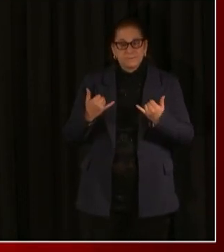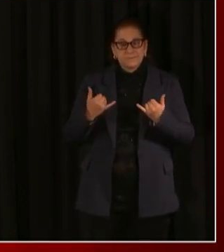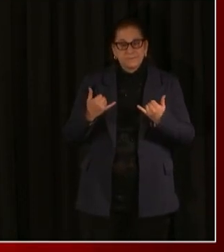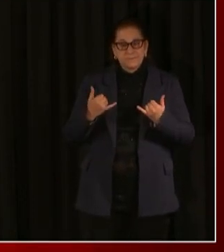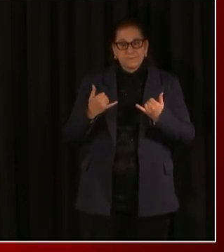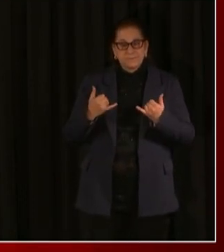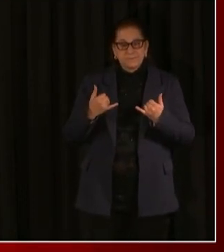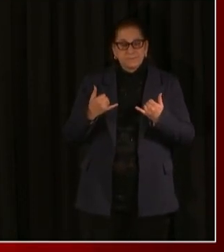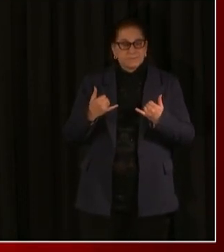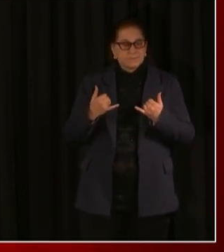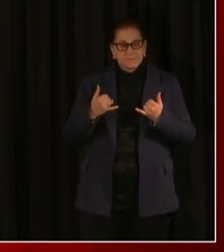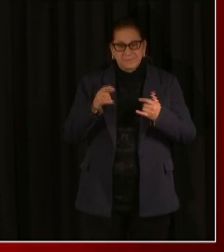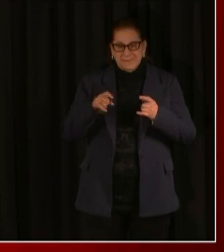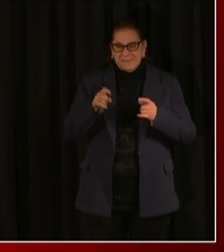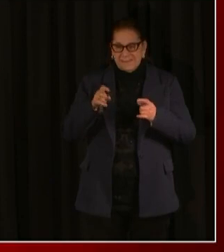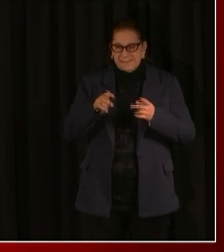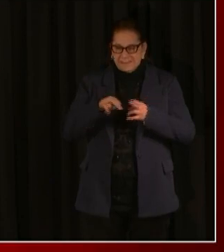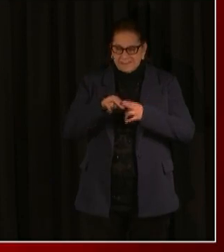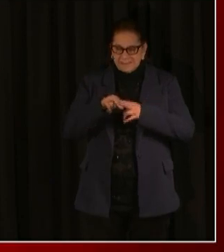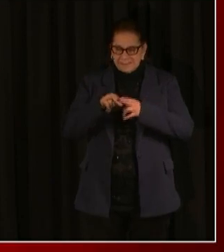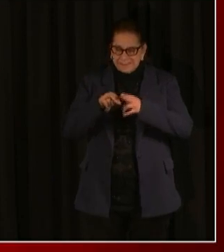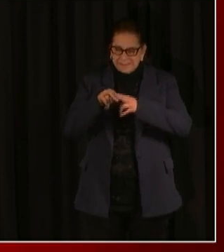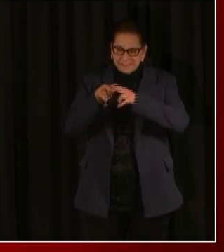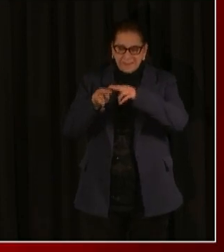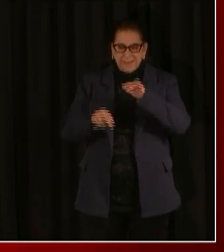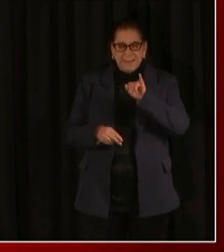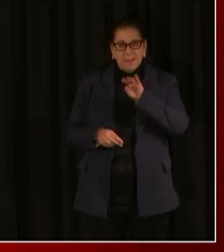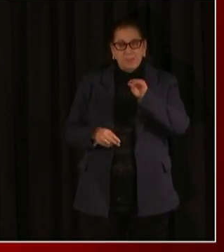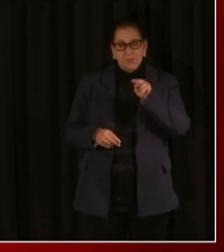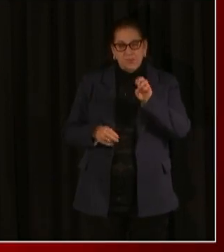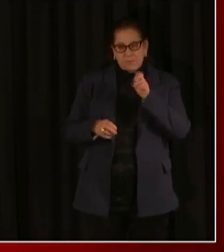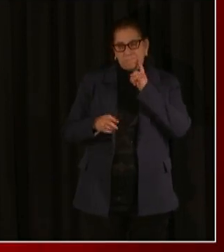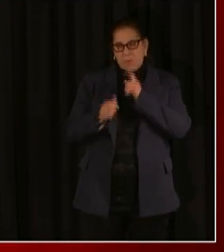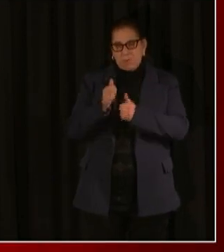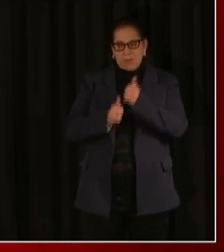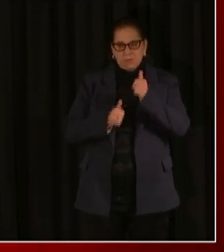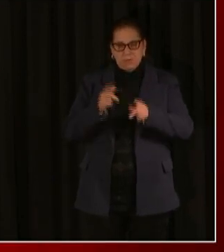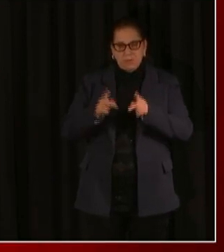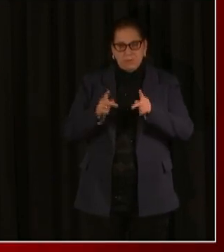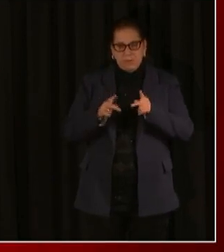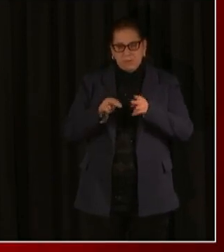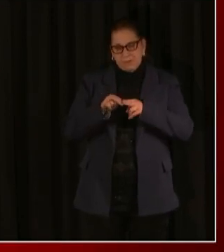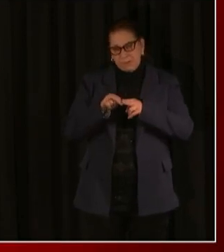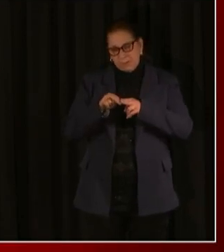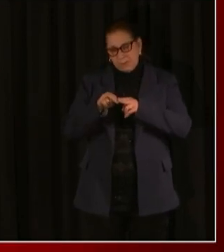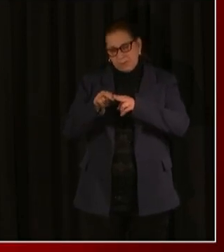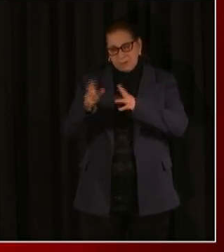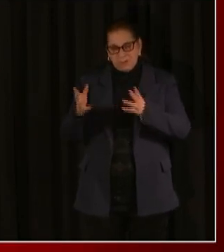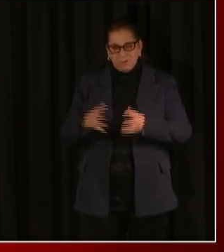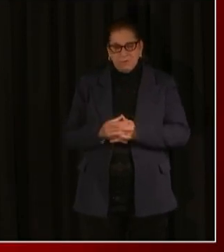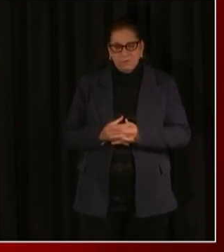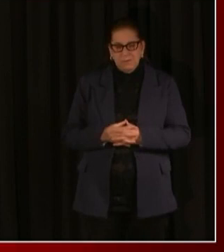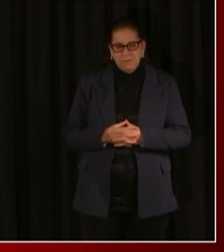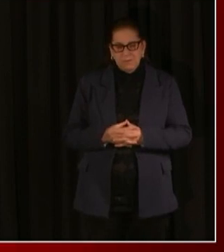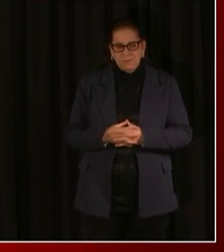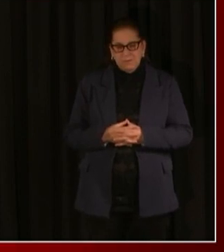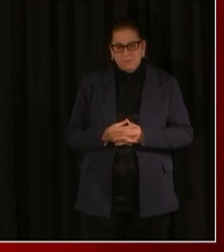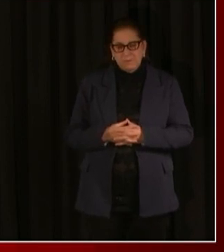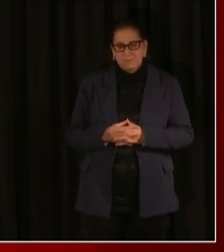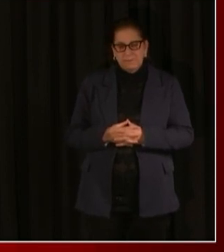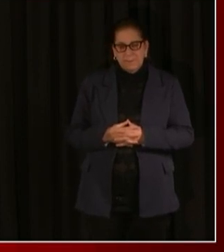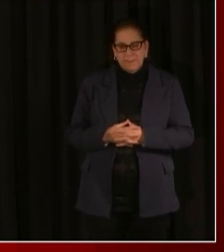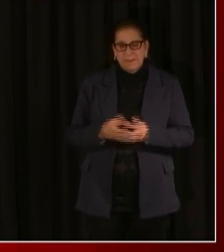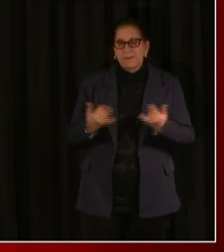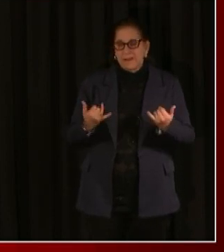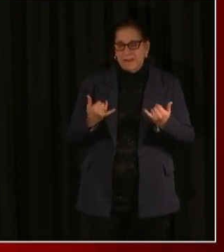the virus has a hard time finding new people to infect. So that's kind of the goal, both for ourselves, to protect ourselves, and